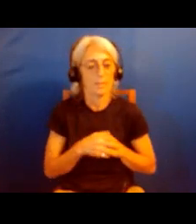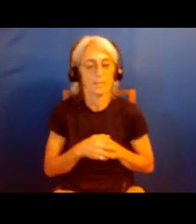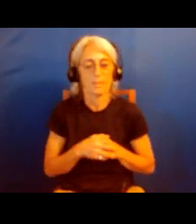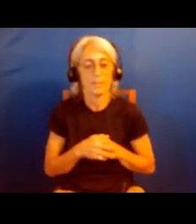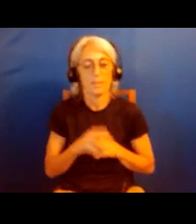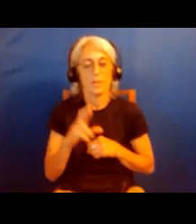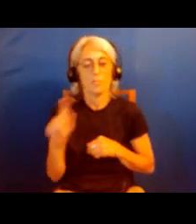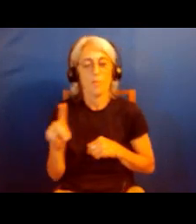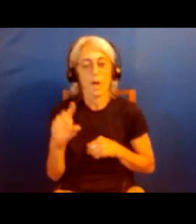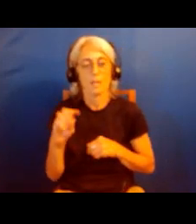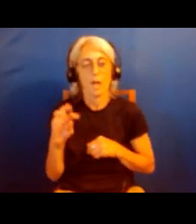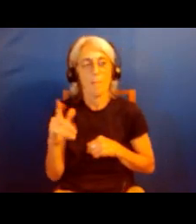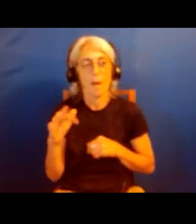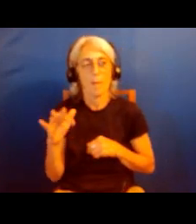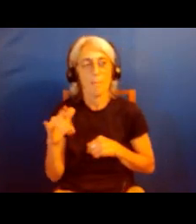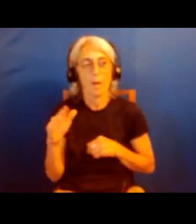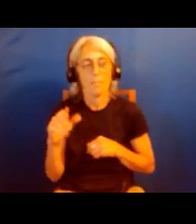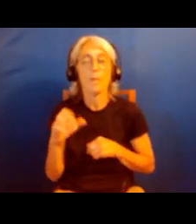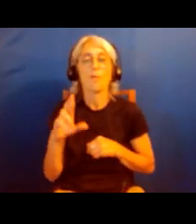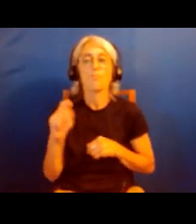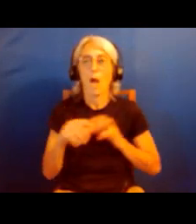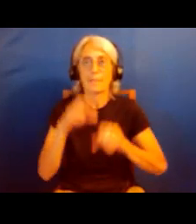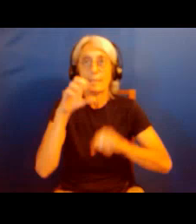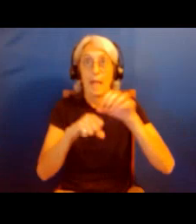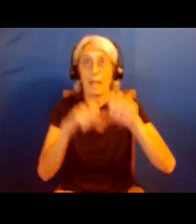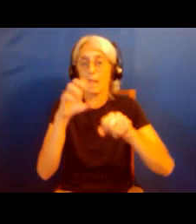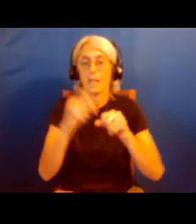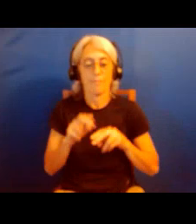scaling operations if the terrain isn't too high.